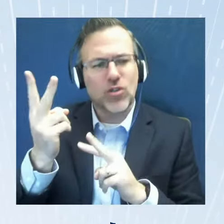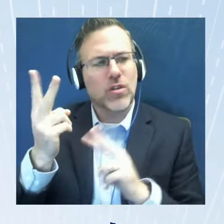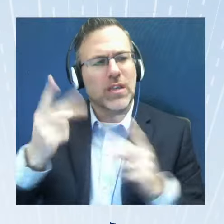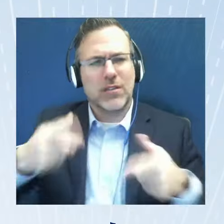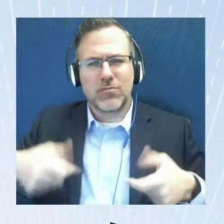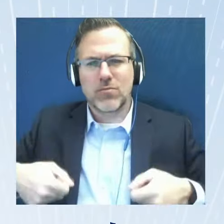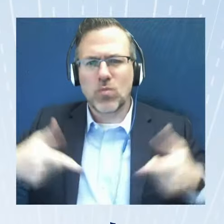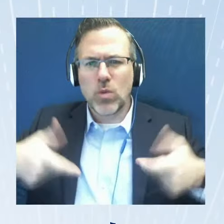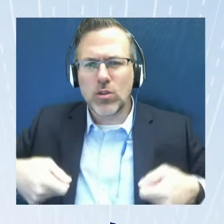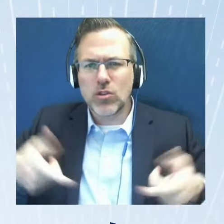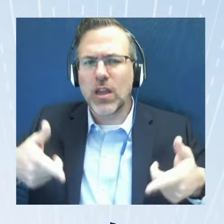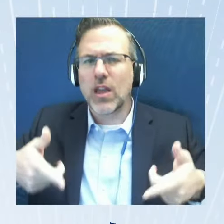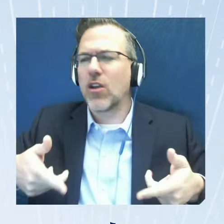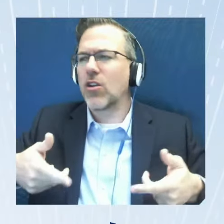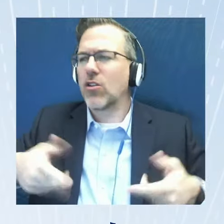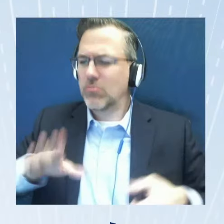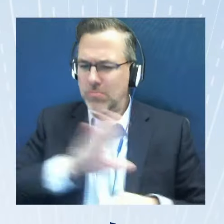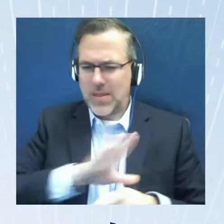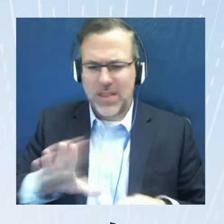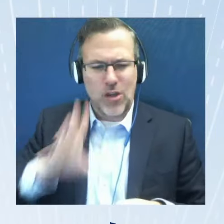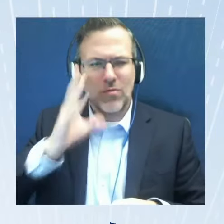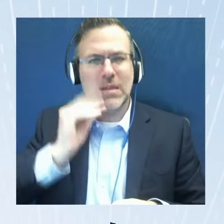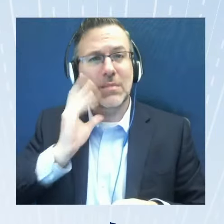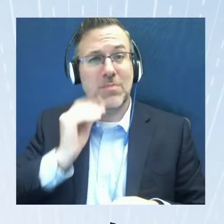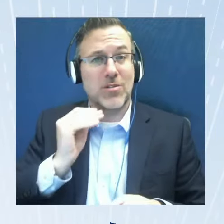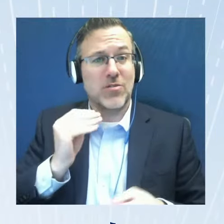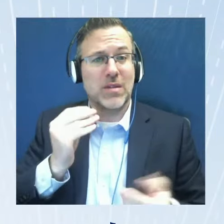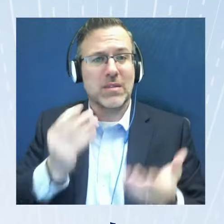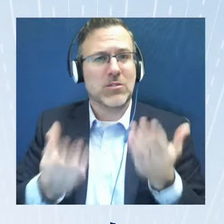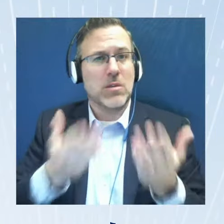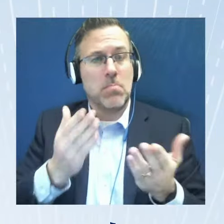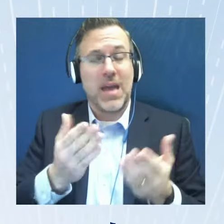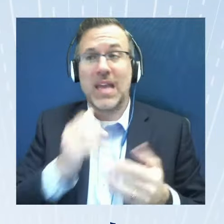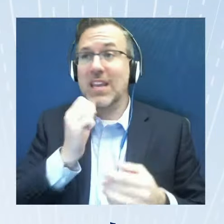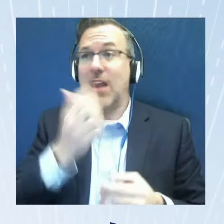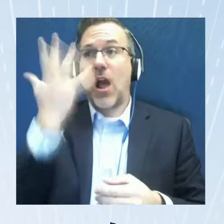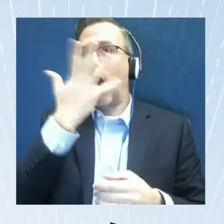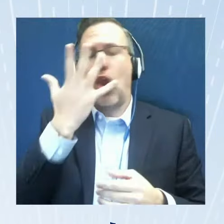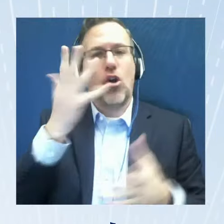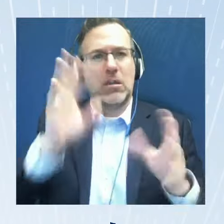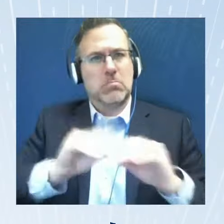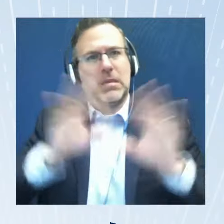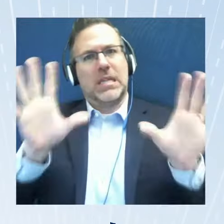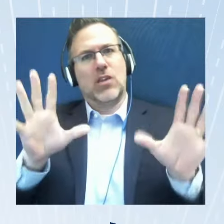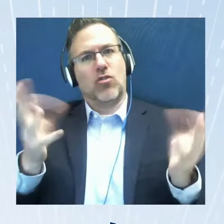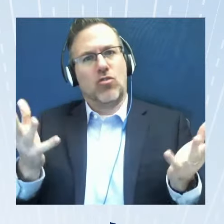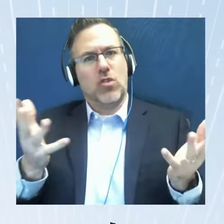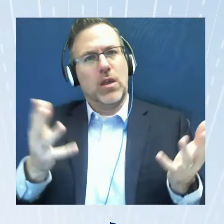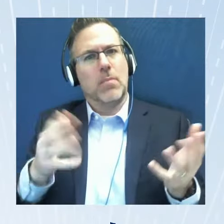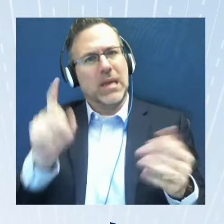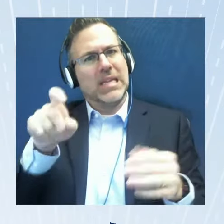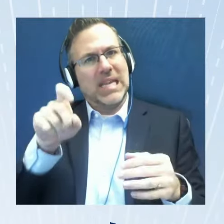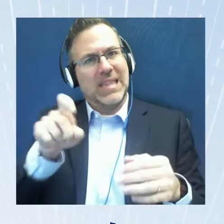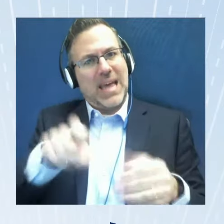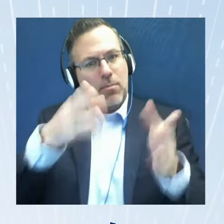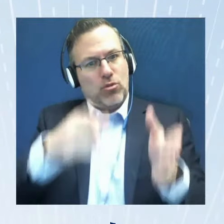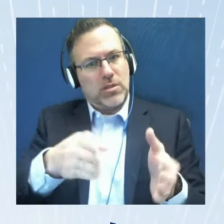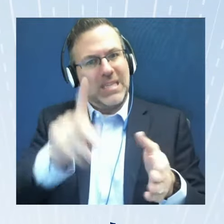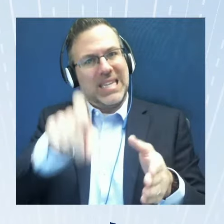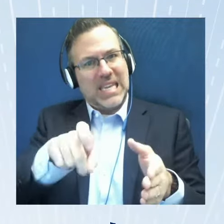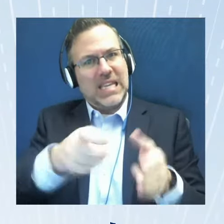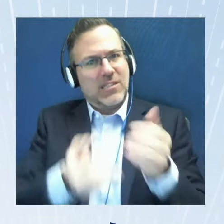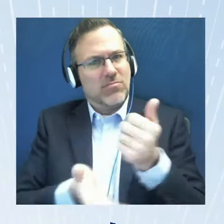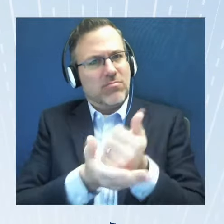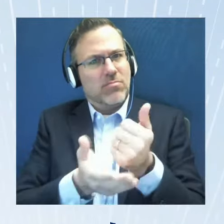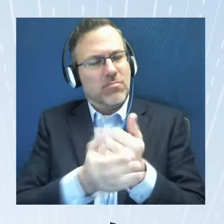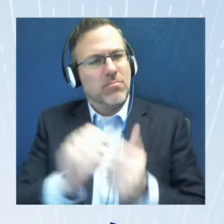others whose experience may not present in an obvious way to untrained staff as needing an accommodation, which is exactly why the